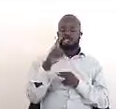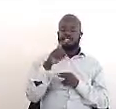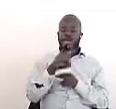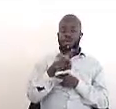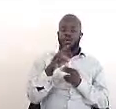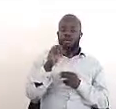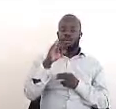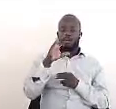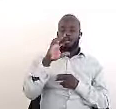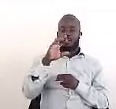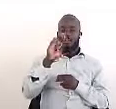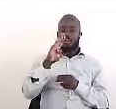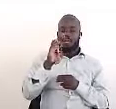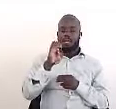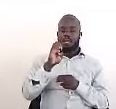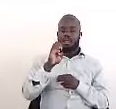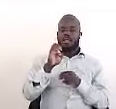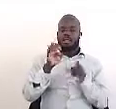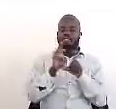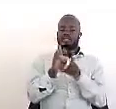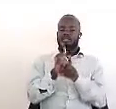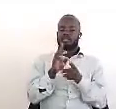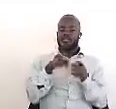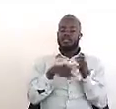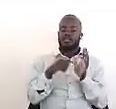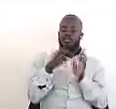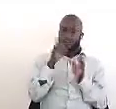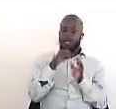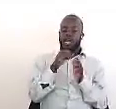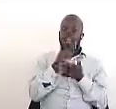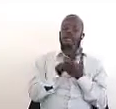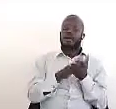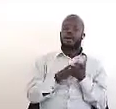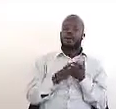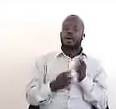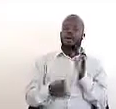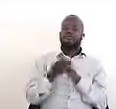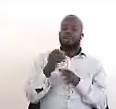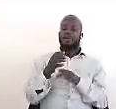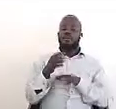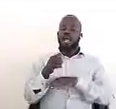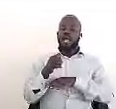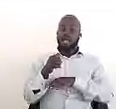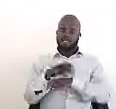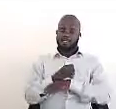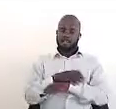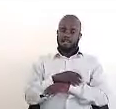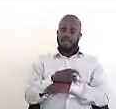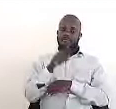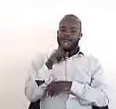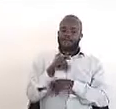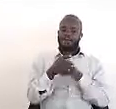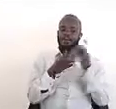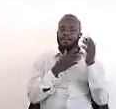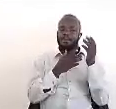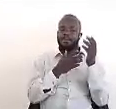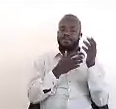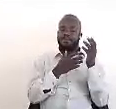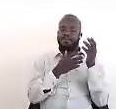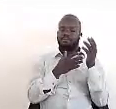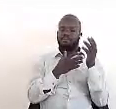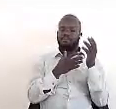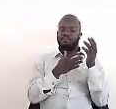to a single germ or microbe like we just went through. Some are forms of cancer, such as lymphoma. That's